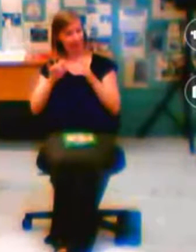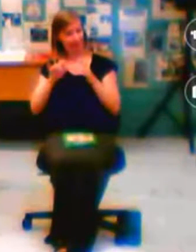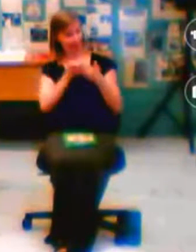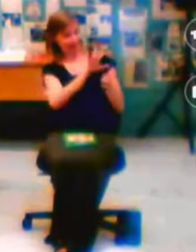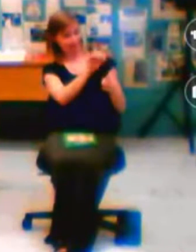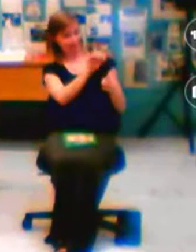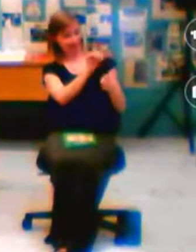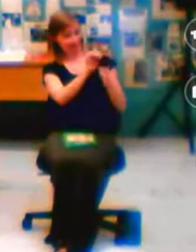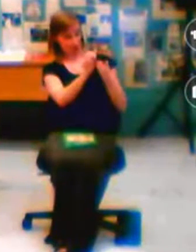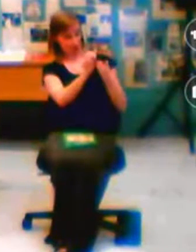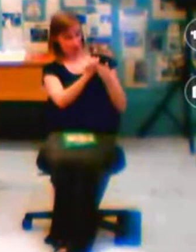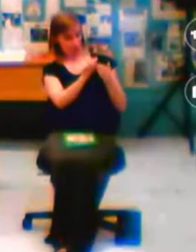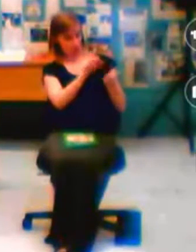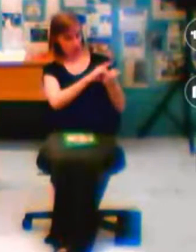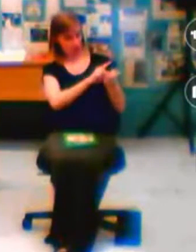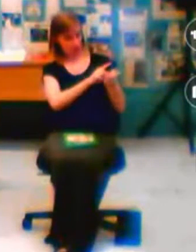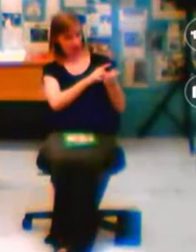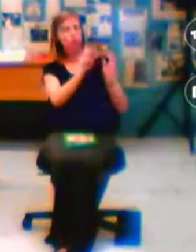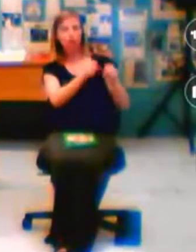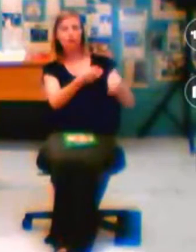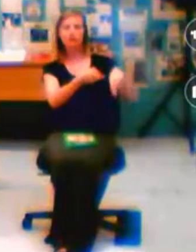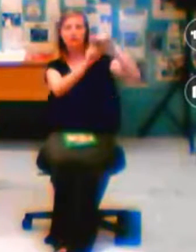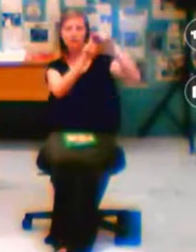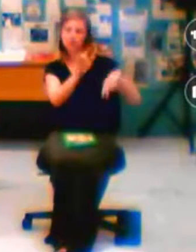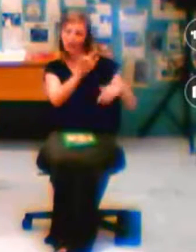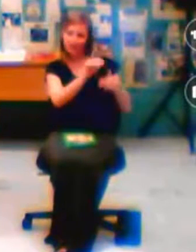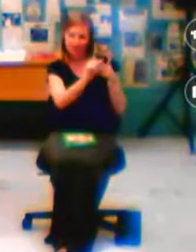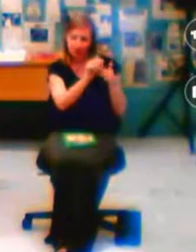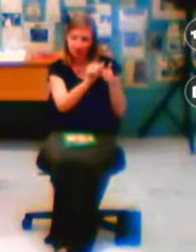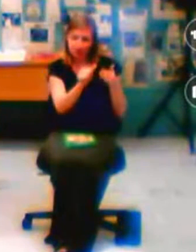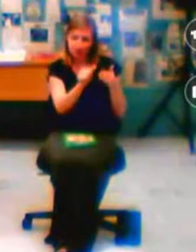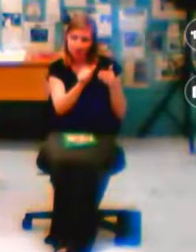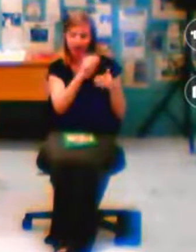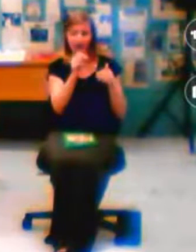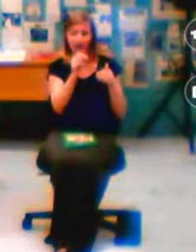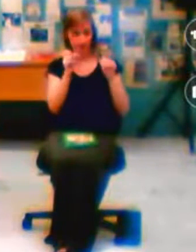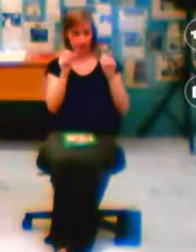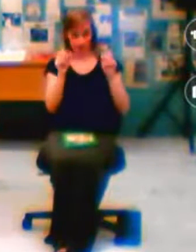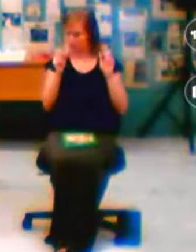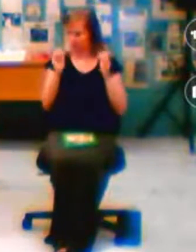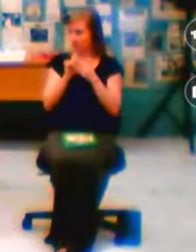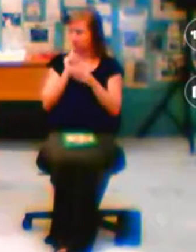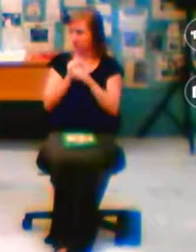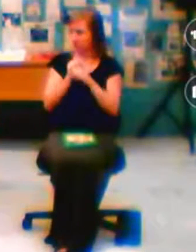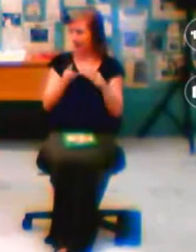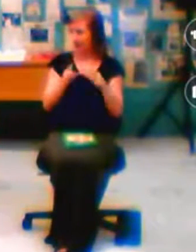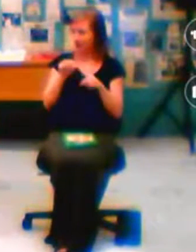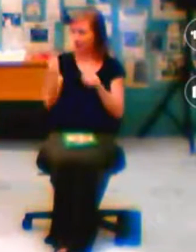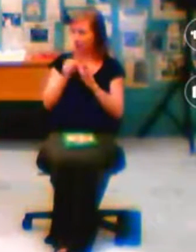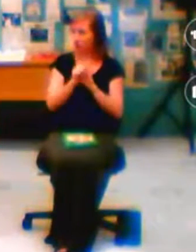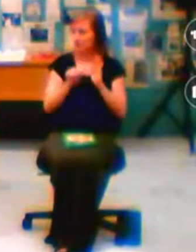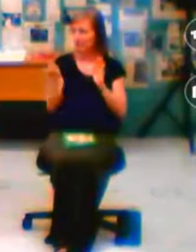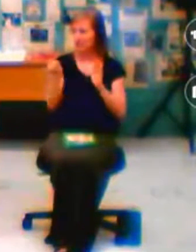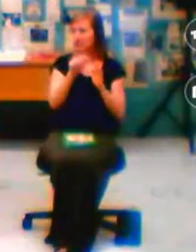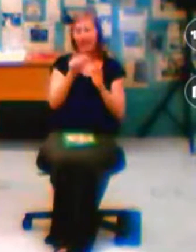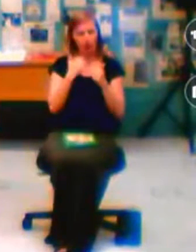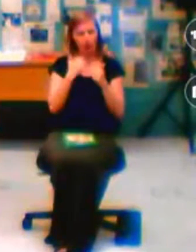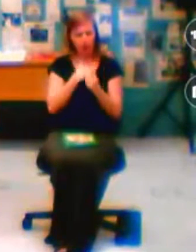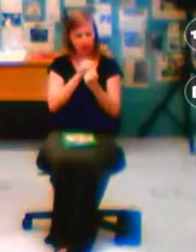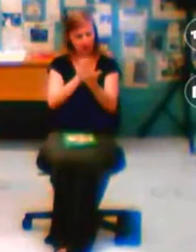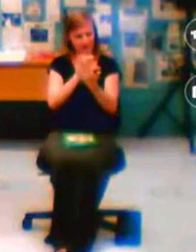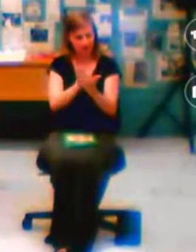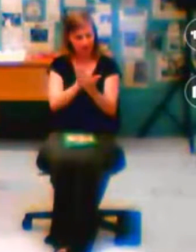is 50%. We pay $1 to $3 for our prescription drugs, but that $50